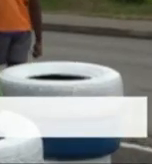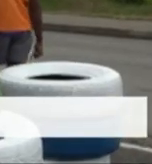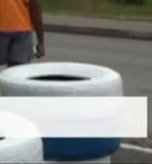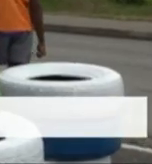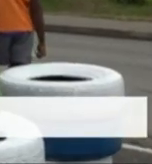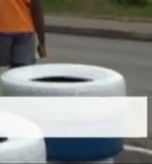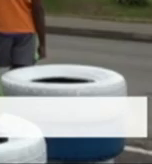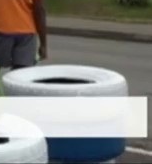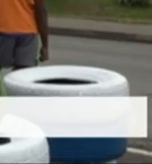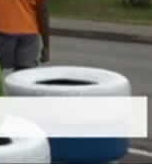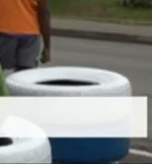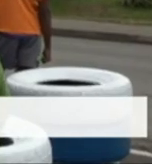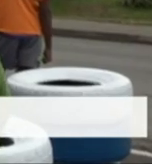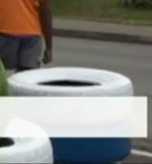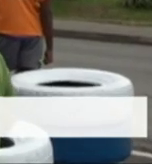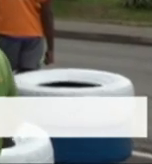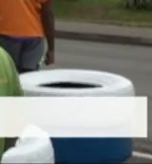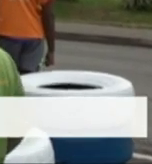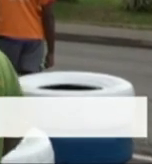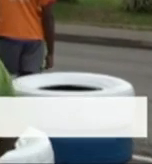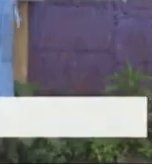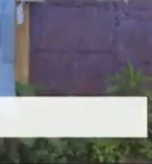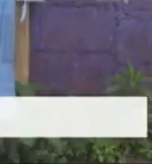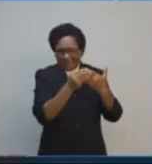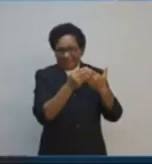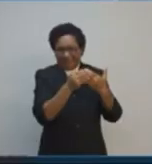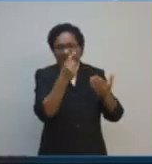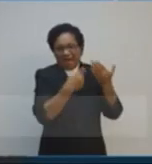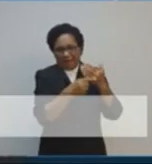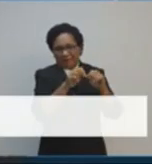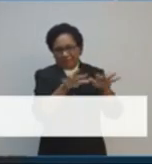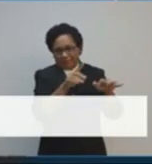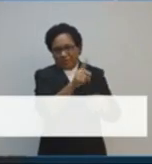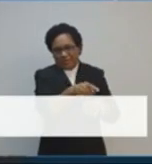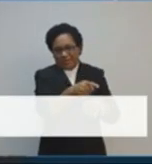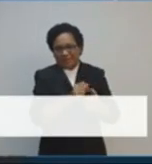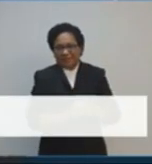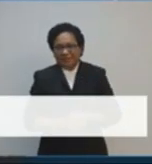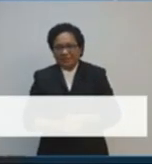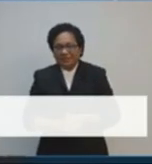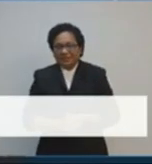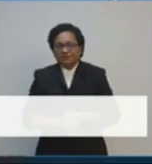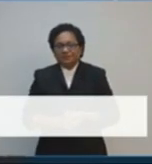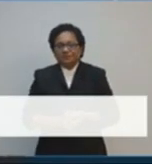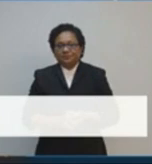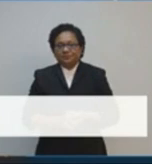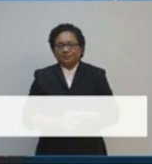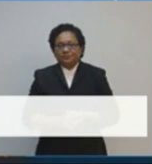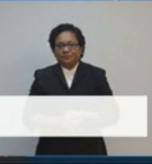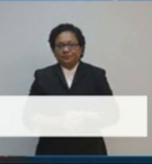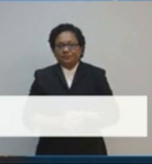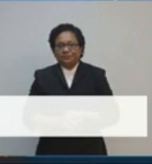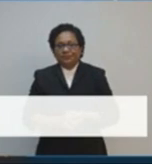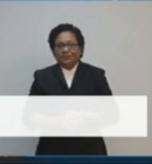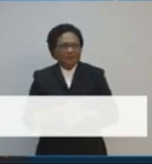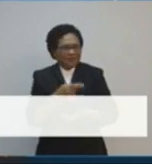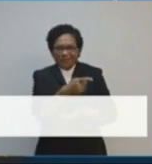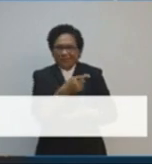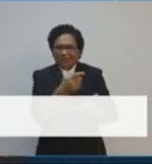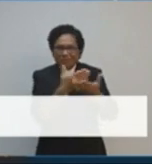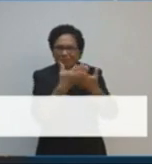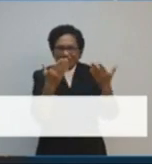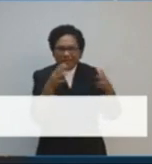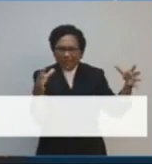14 people from various locations in Lautoka. Not only does this event show a blatant disregard for